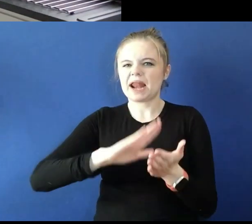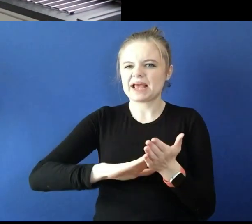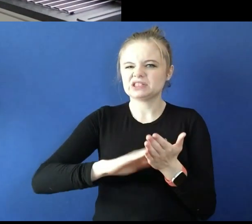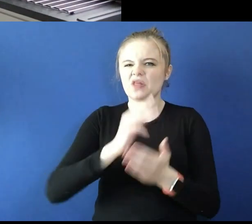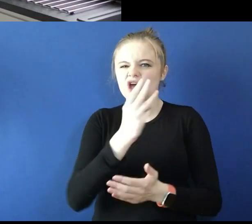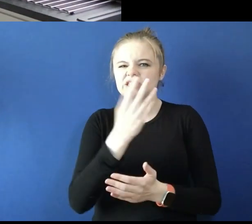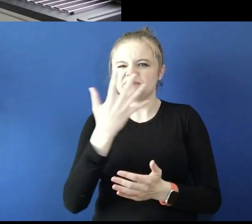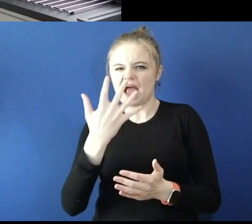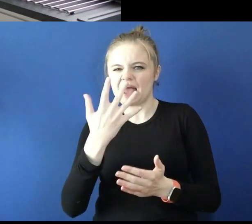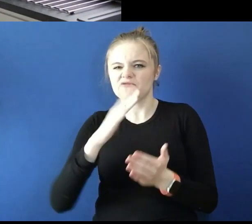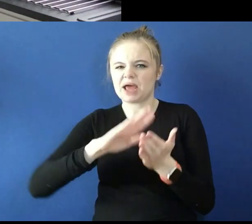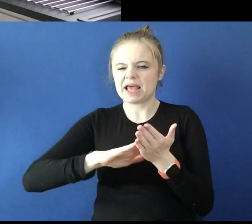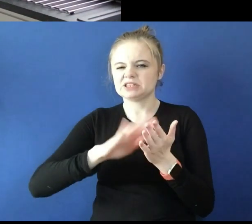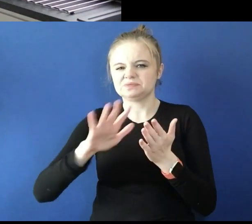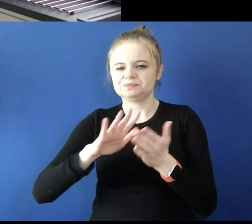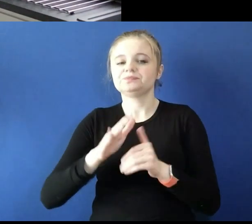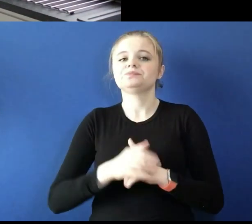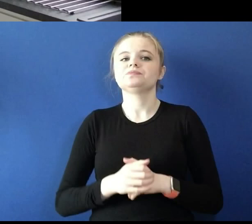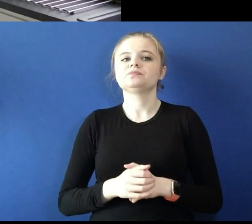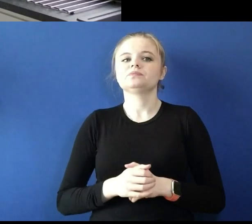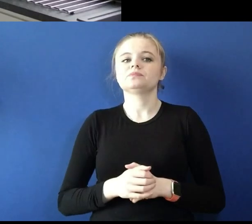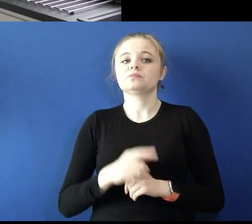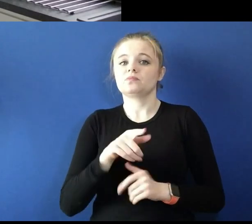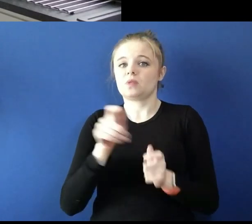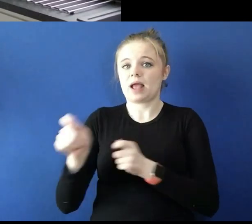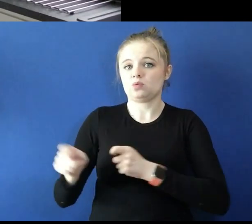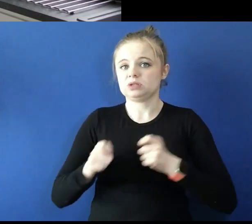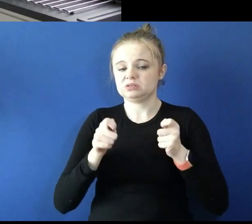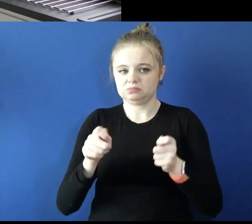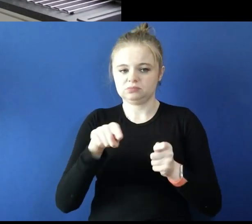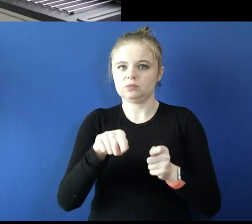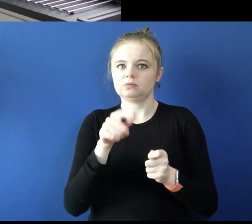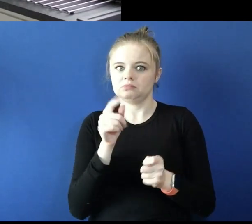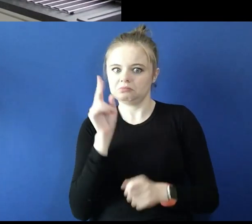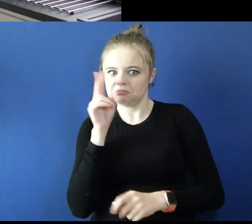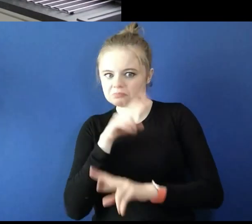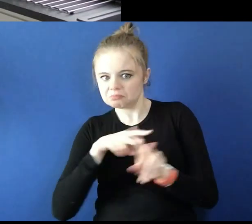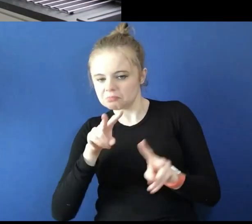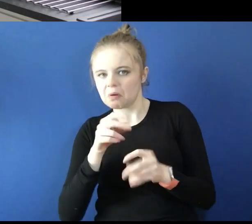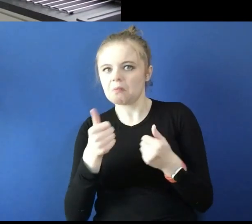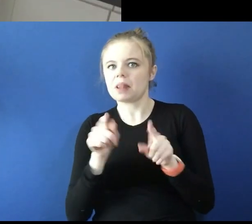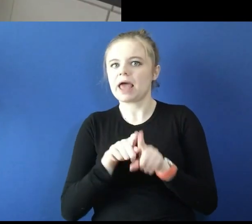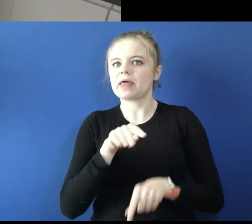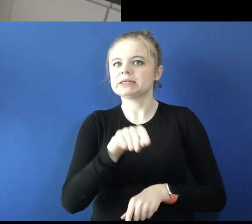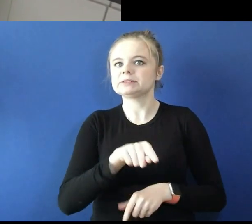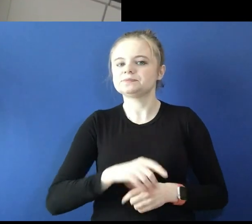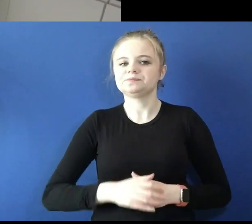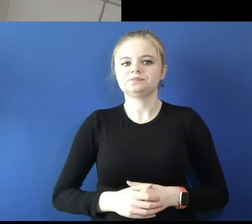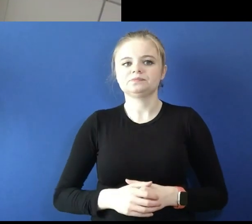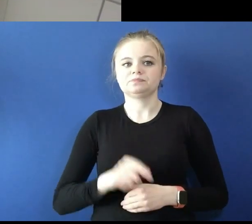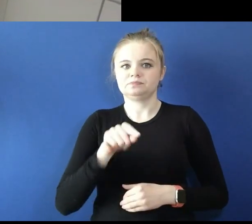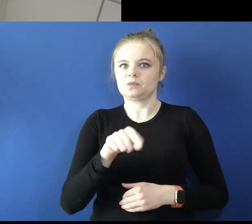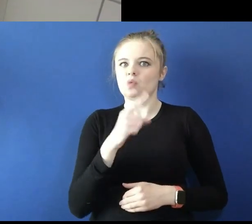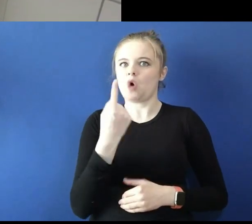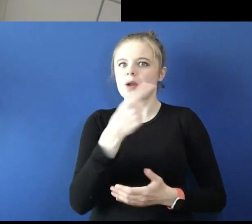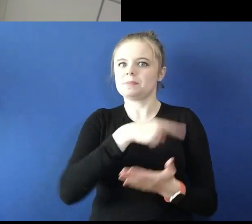35, maybe 40 minutes just to make it brown, you take it out the oven and it should look a bit like this. And here we